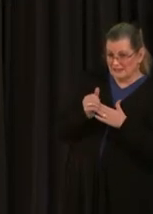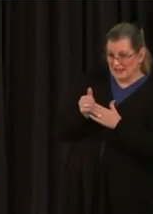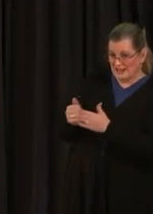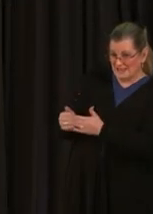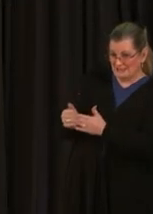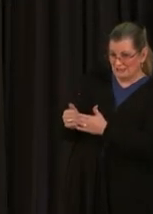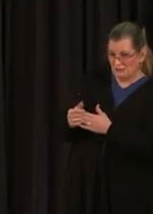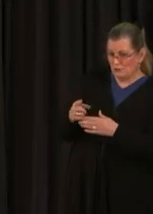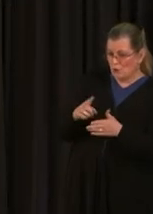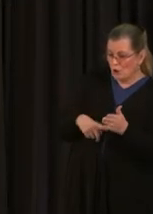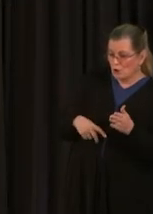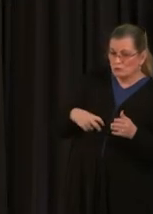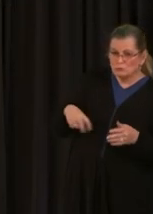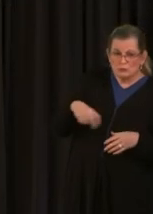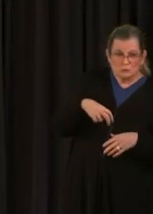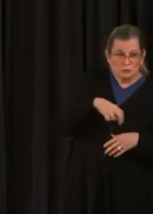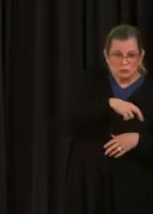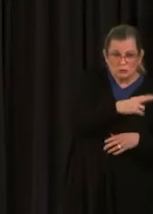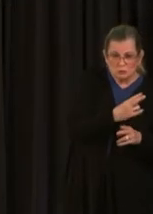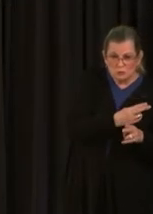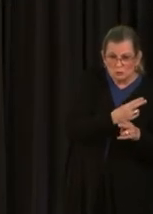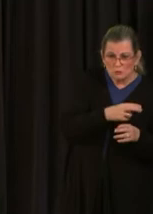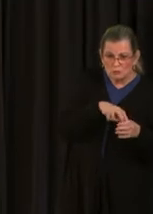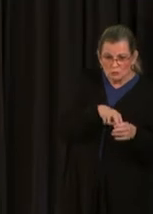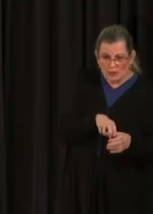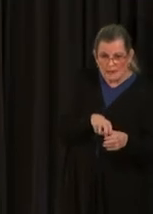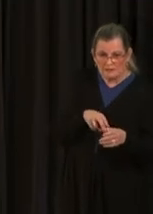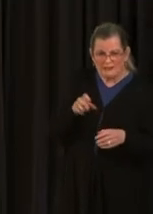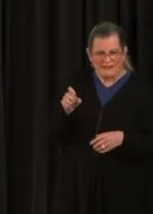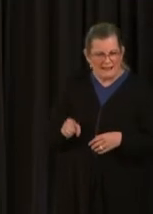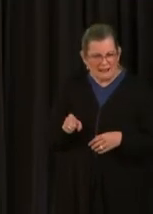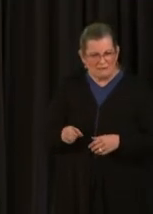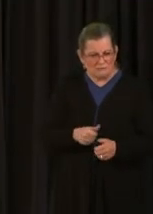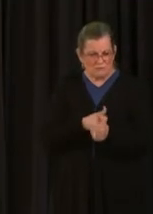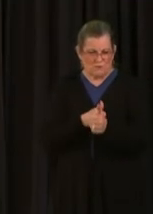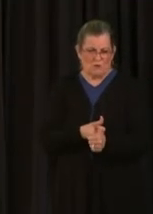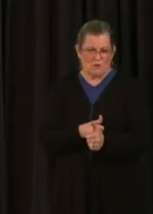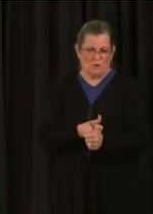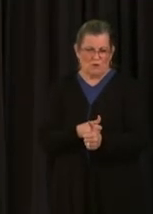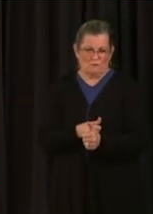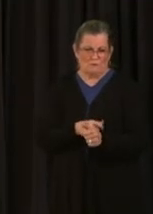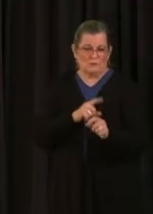coming weeks, a high percentage of the Metro workforce will be vaccinated.